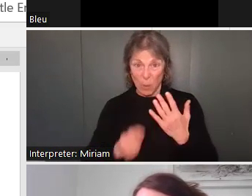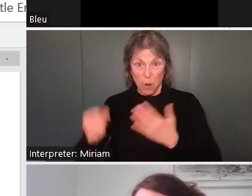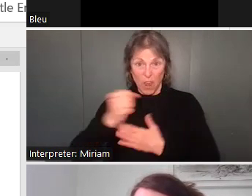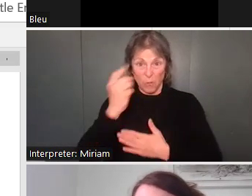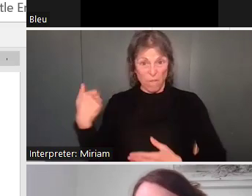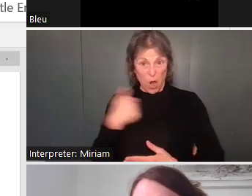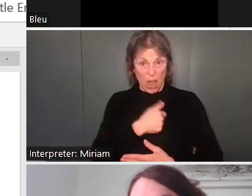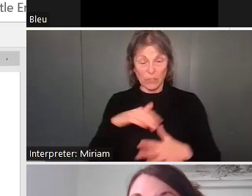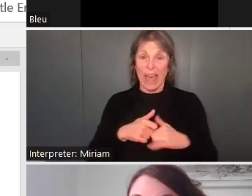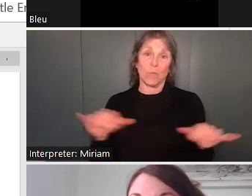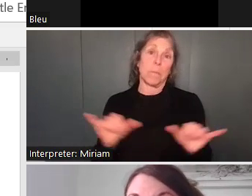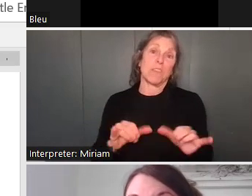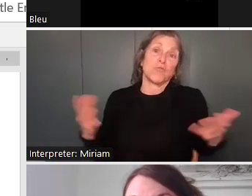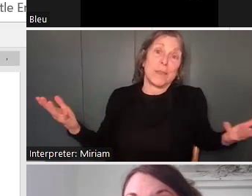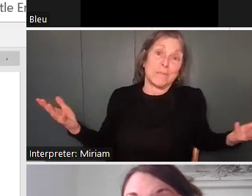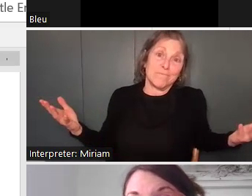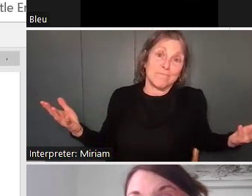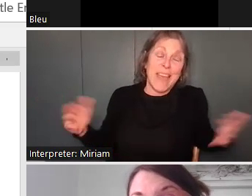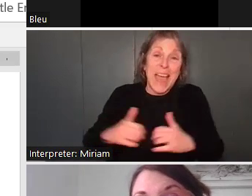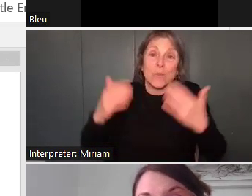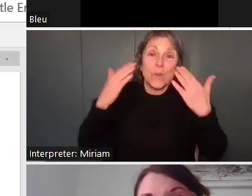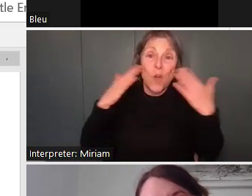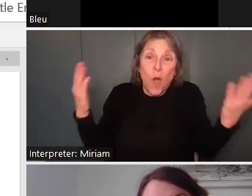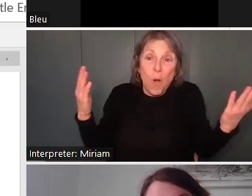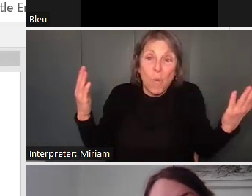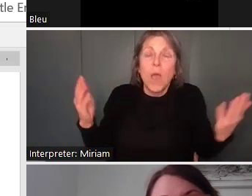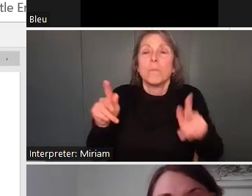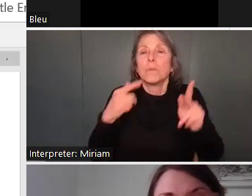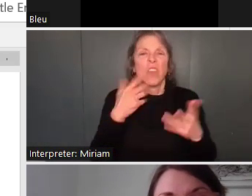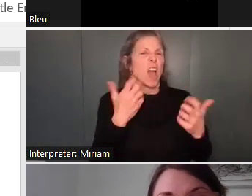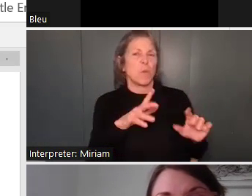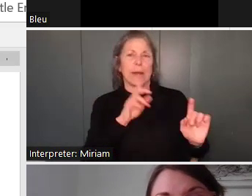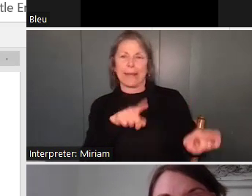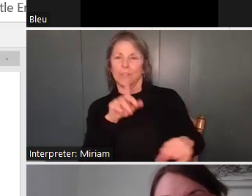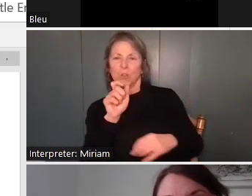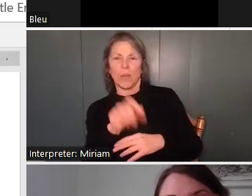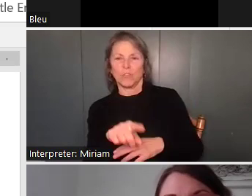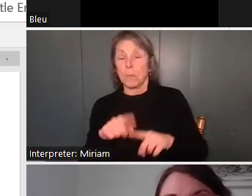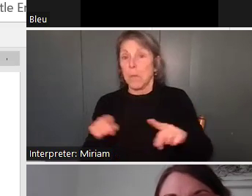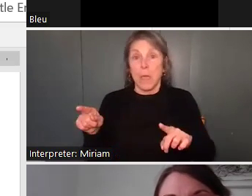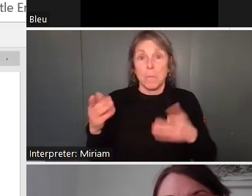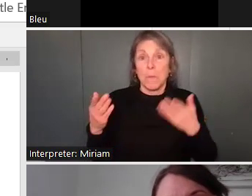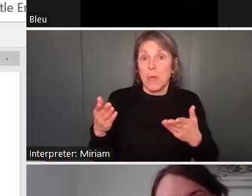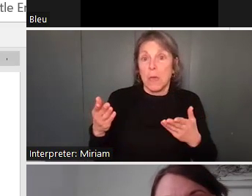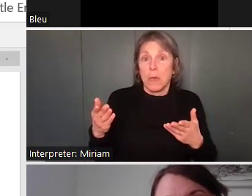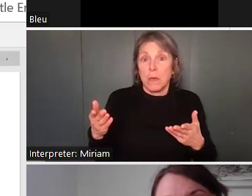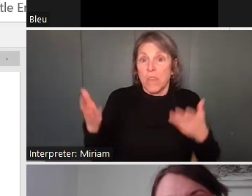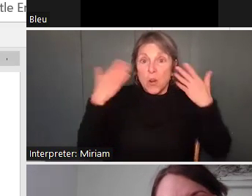we measure it or gauge it? You know, if people say, I don't want to answer that question, and maybe they don't end up knowing